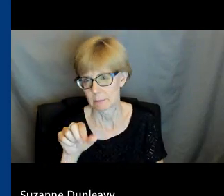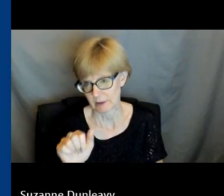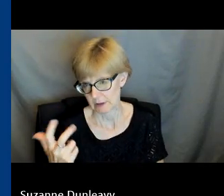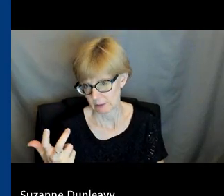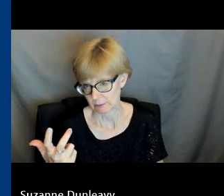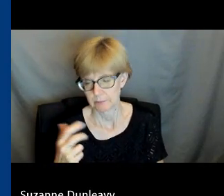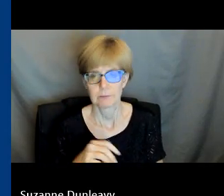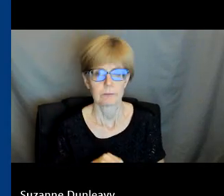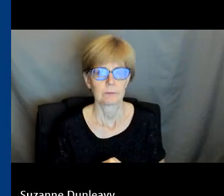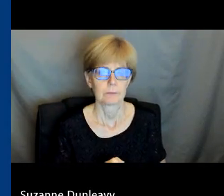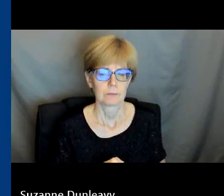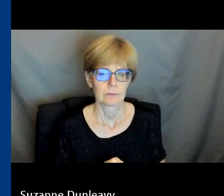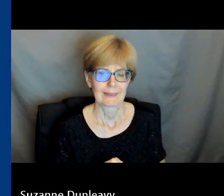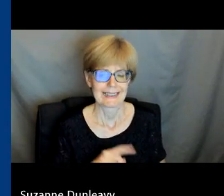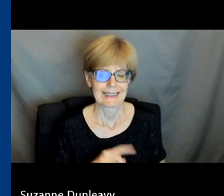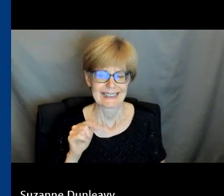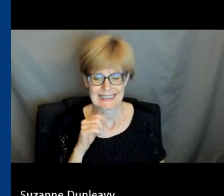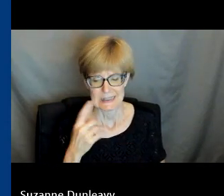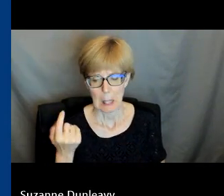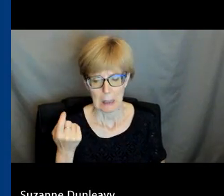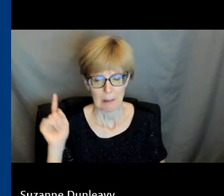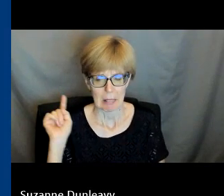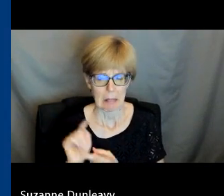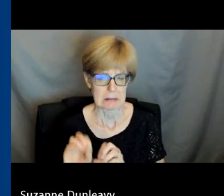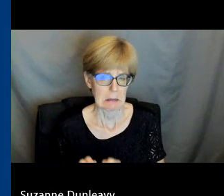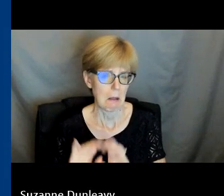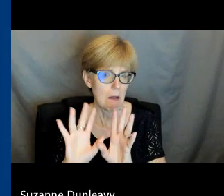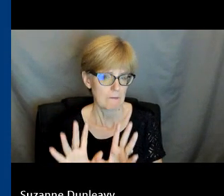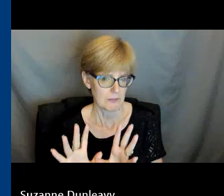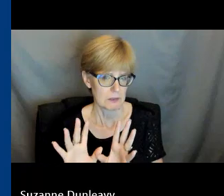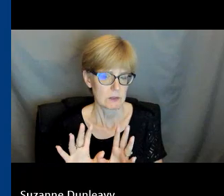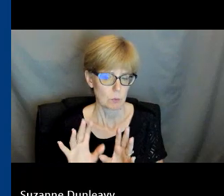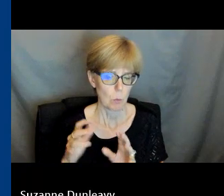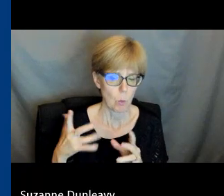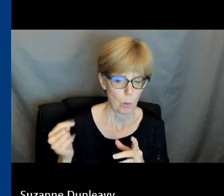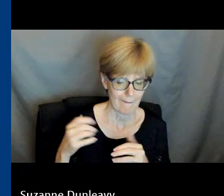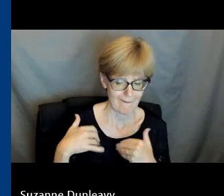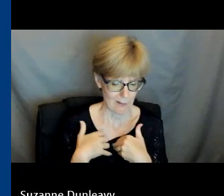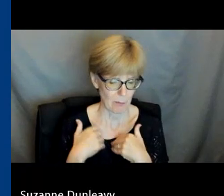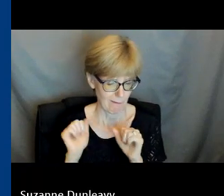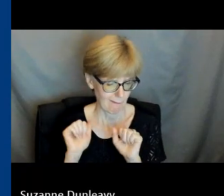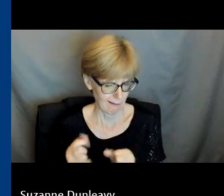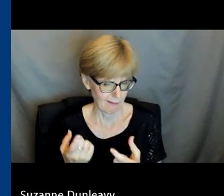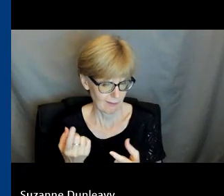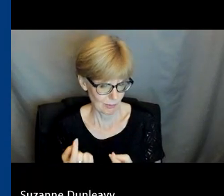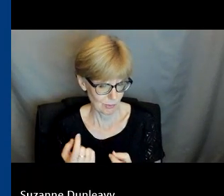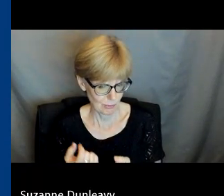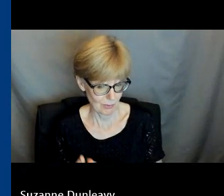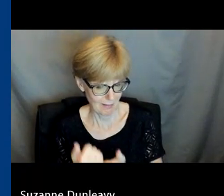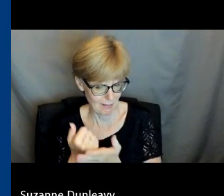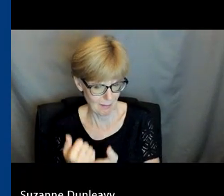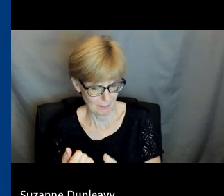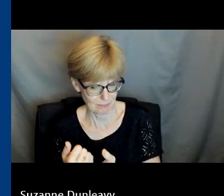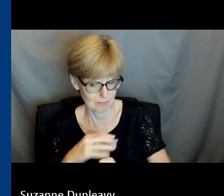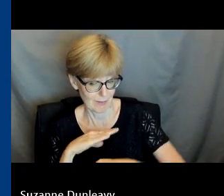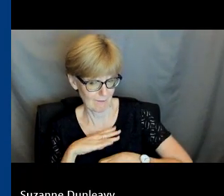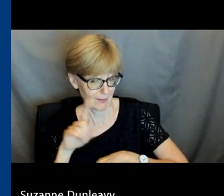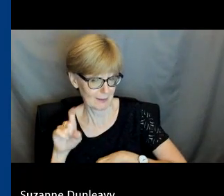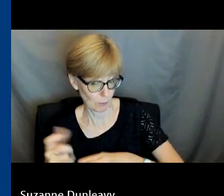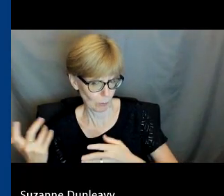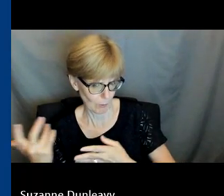bit less obvious what this animal does and what the need is. But these animals